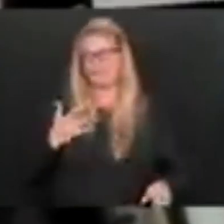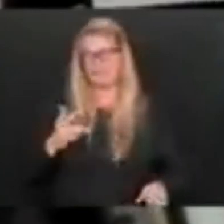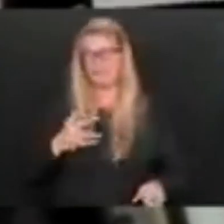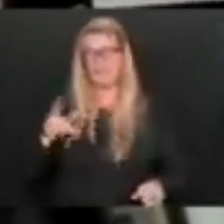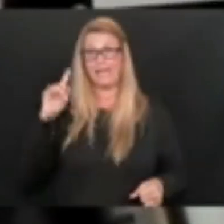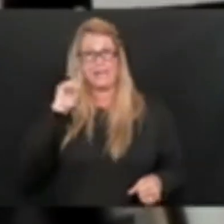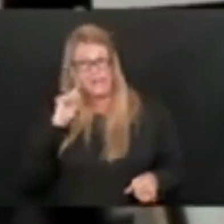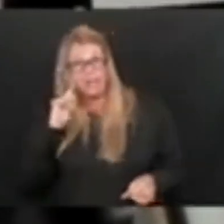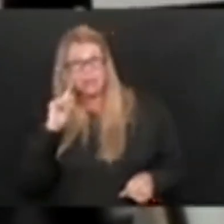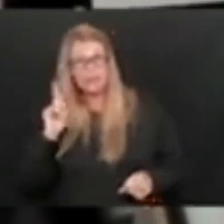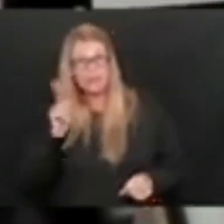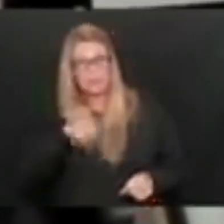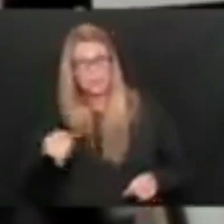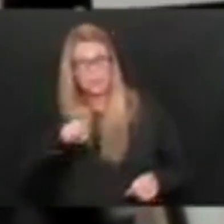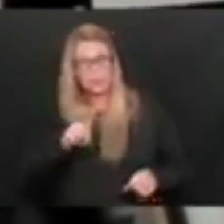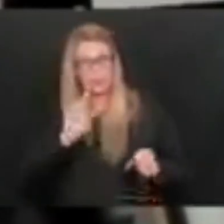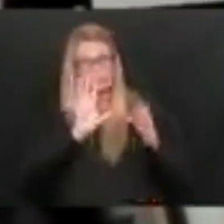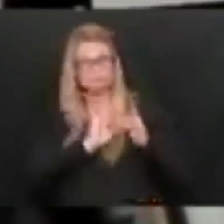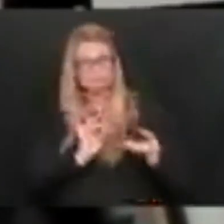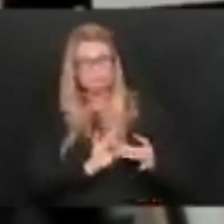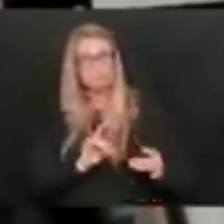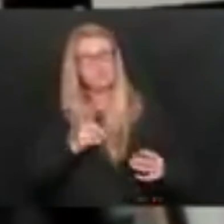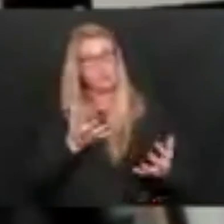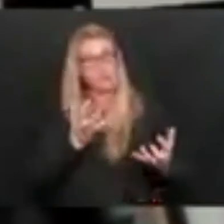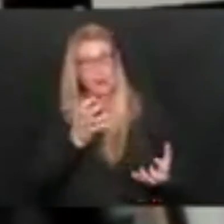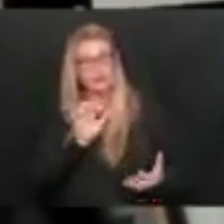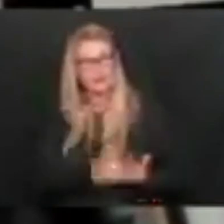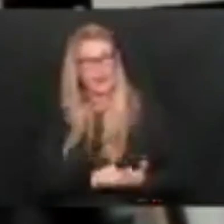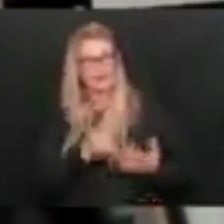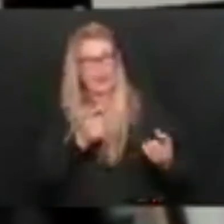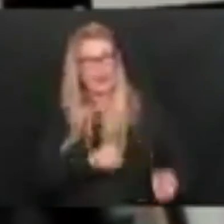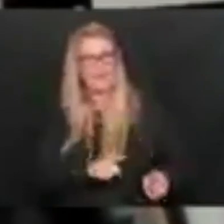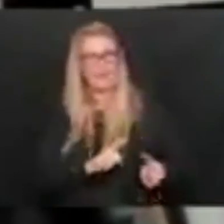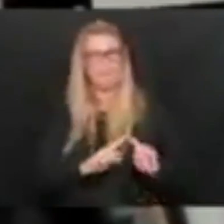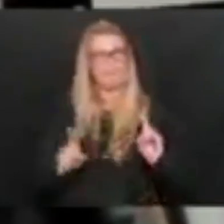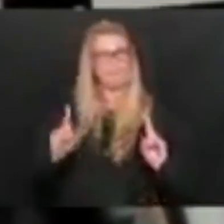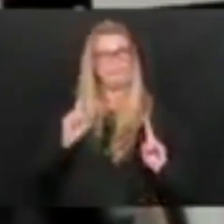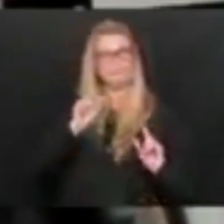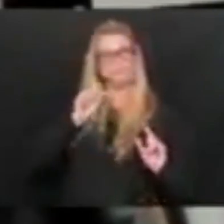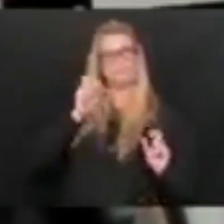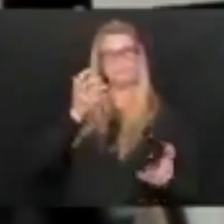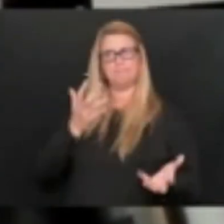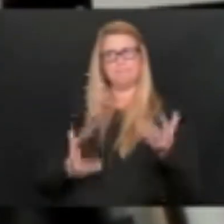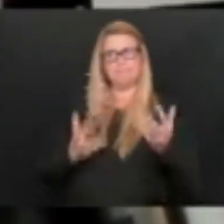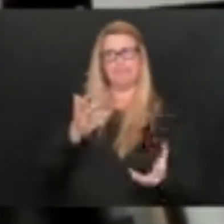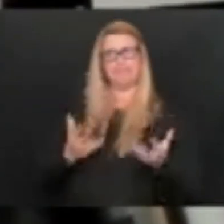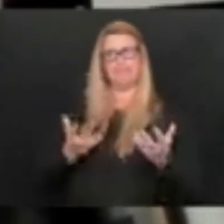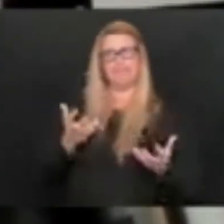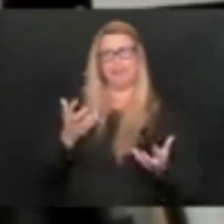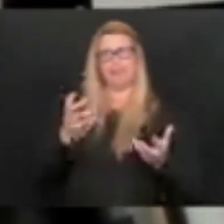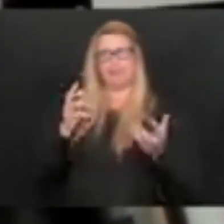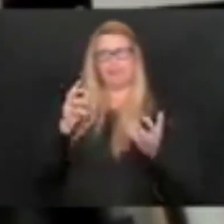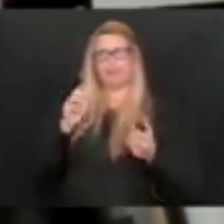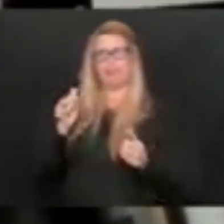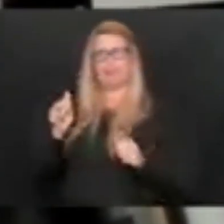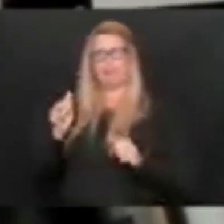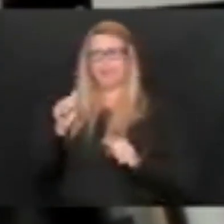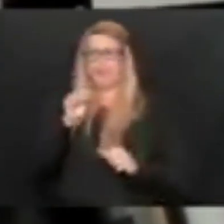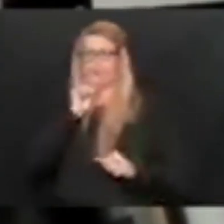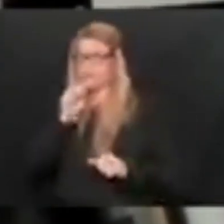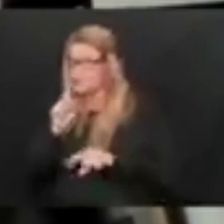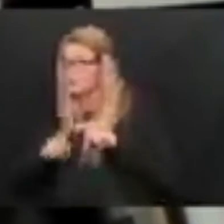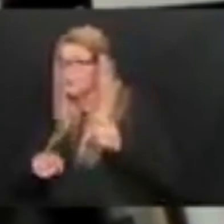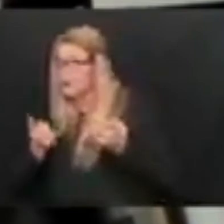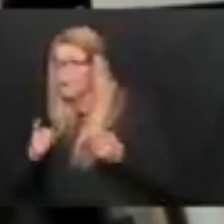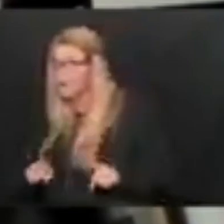about that's something you want to do, but it doesn't sound, you also sound like perhaps that's not something you can do. So where